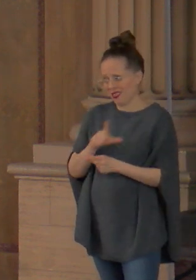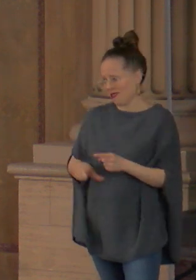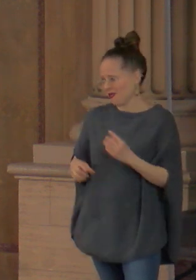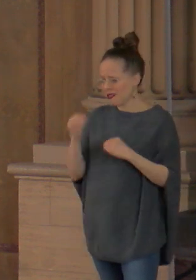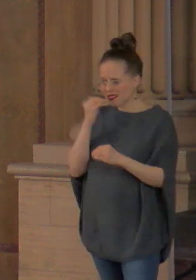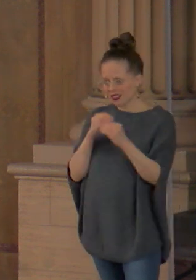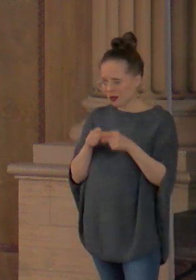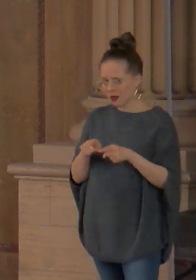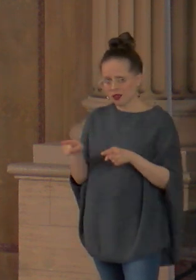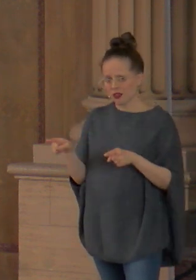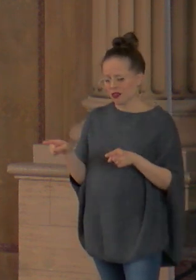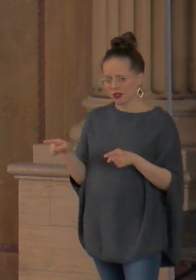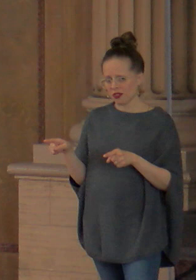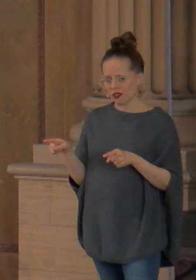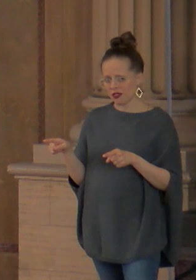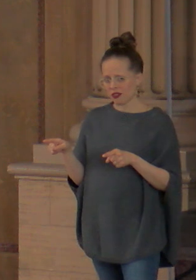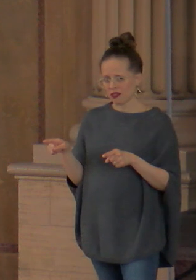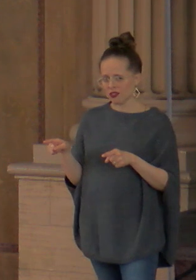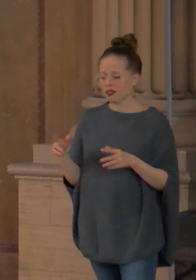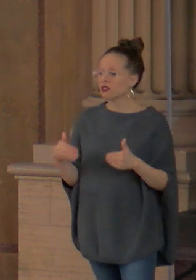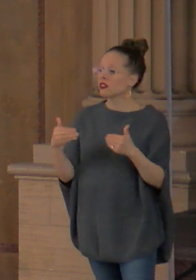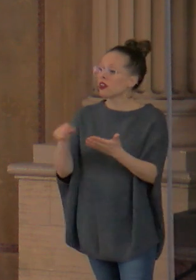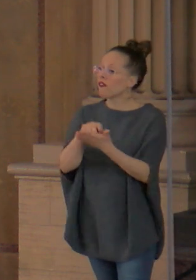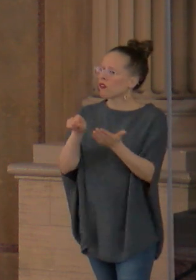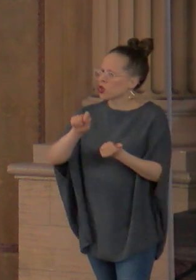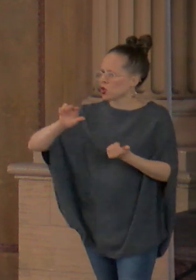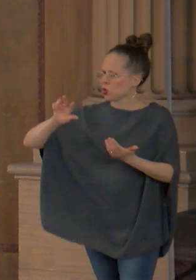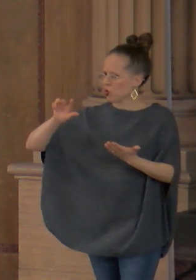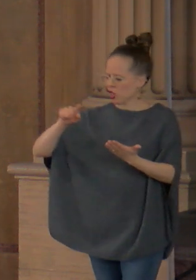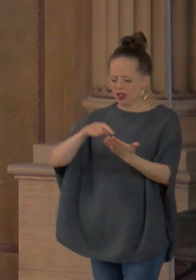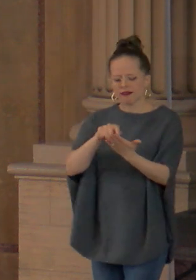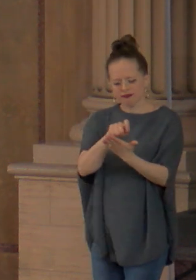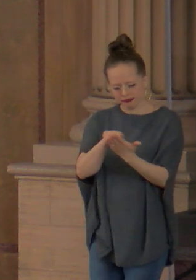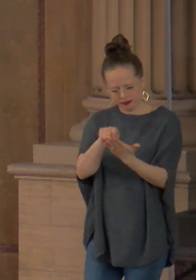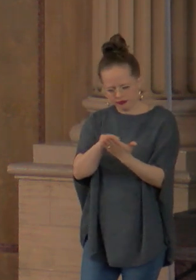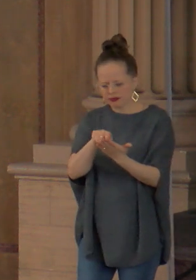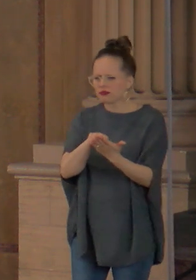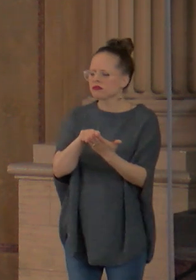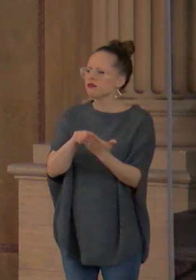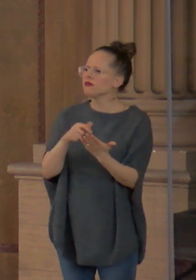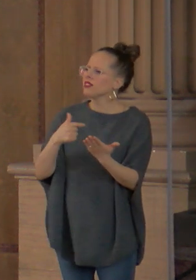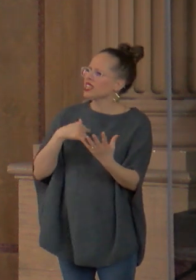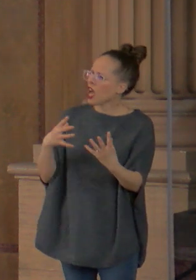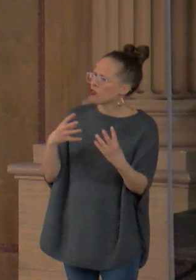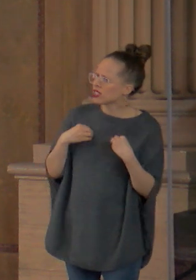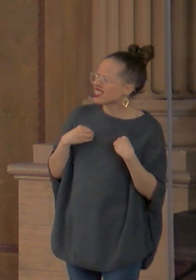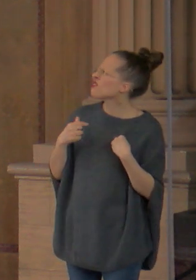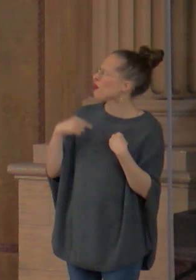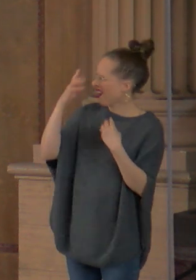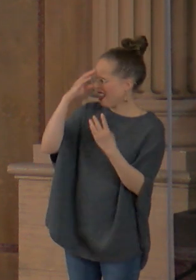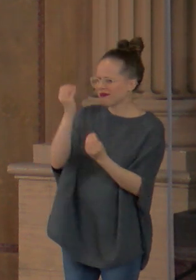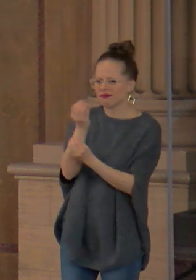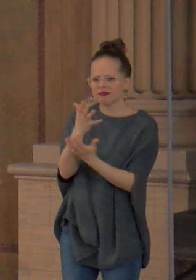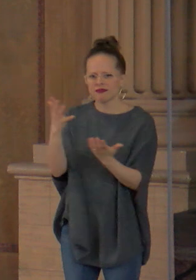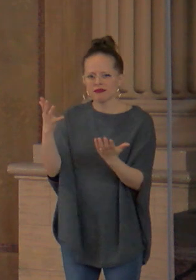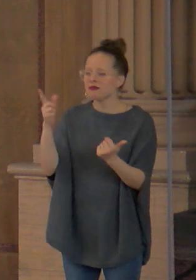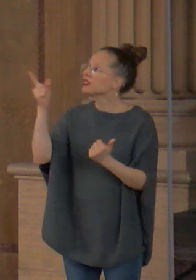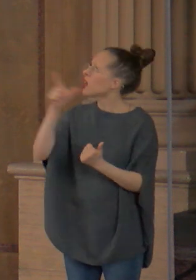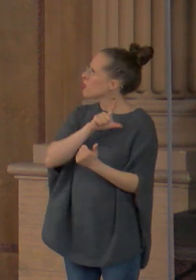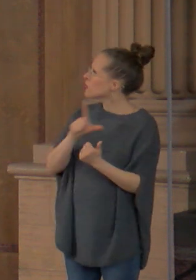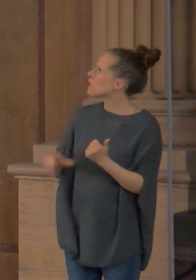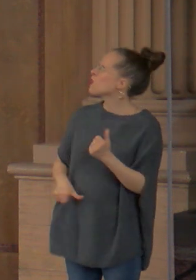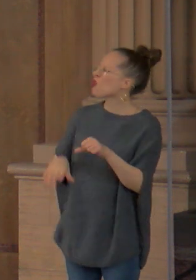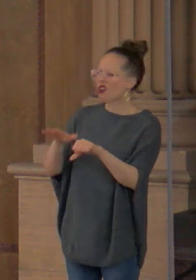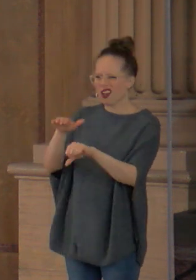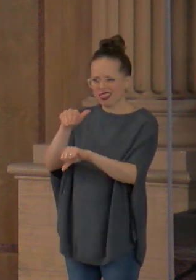And then he says, and here's what it is, verse 23, for I received from the Lord what I also delivered to you, that the Lord Jesus on the night when he was